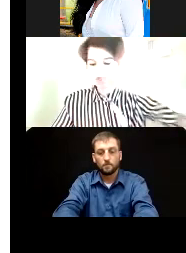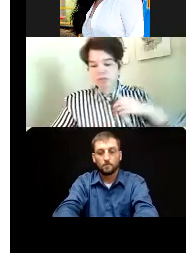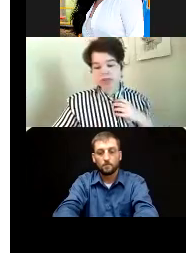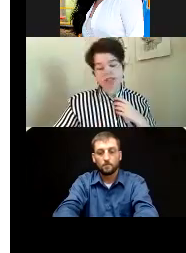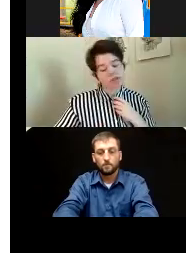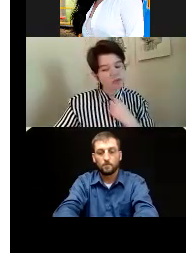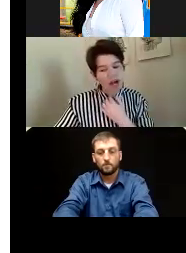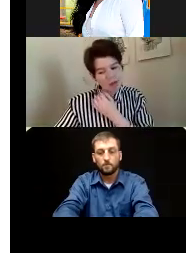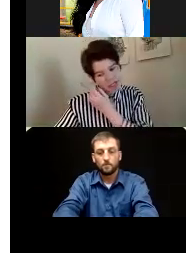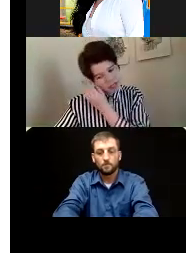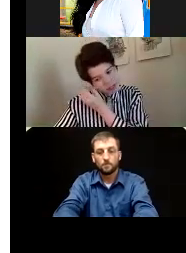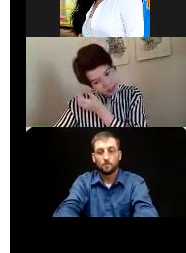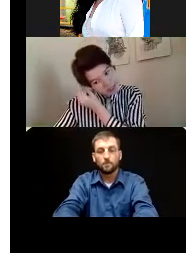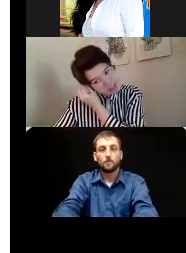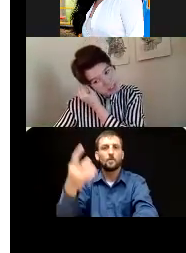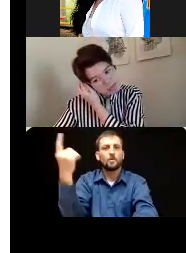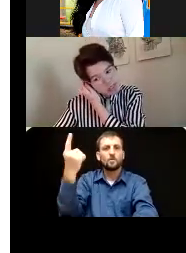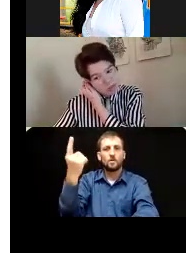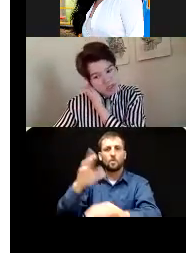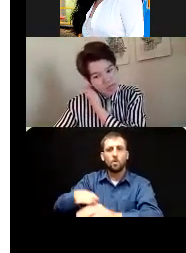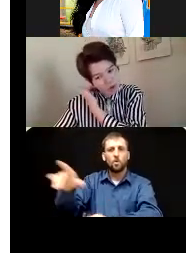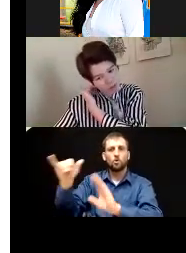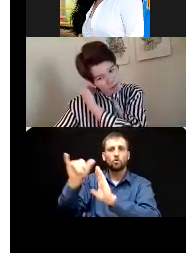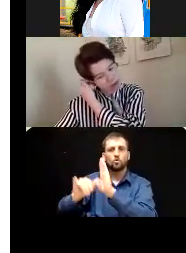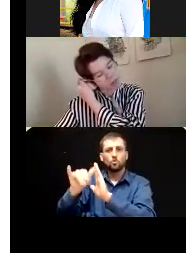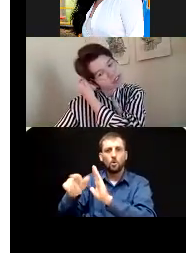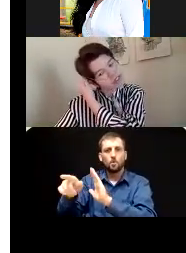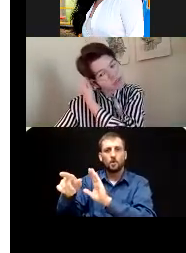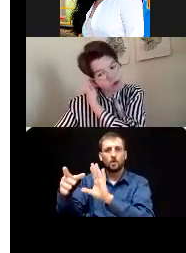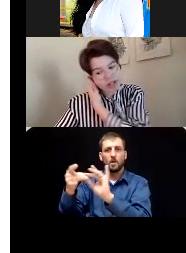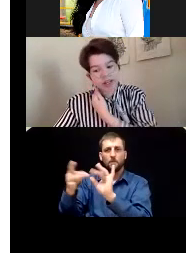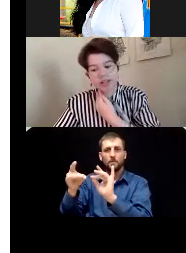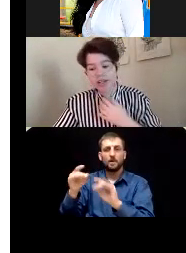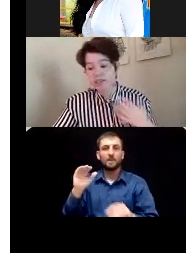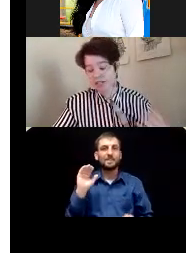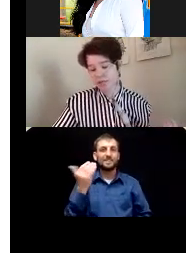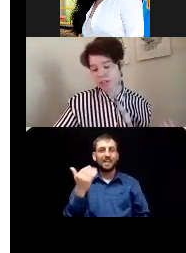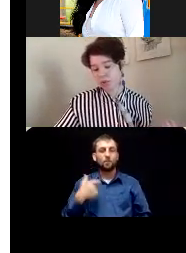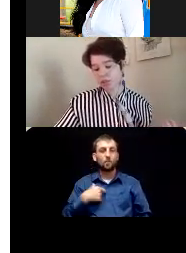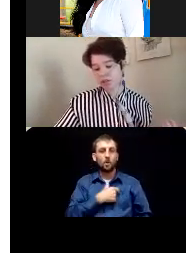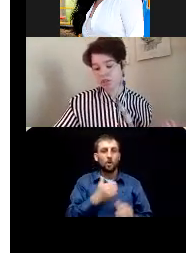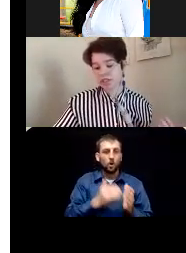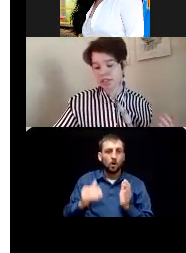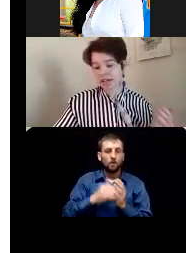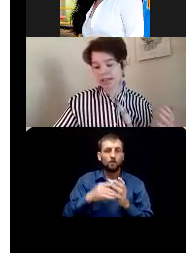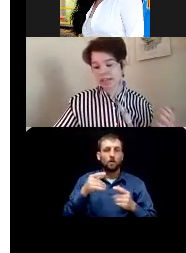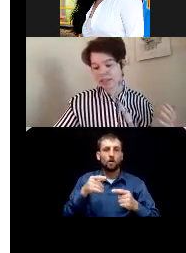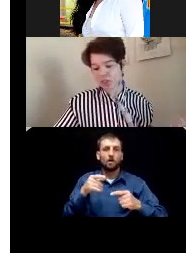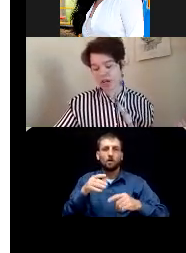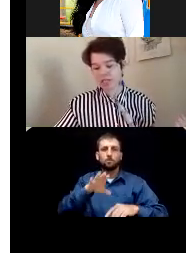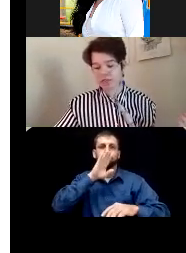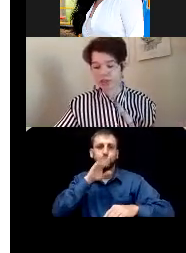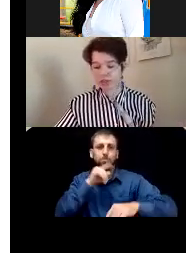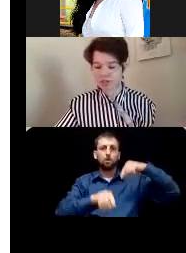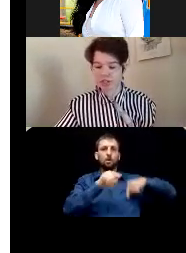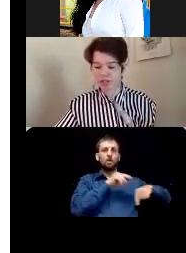So someone on YouTube commented that it seems that we keep going backwards in the disability world. She says, I think the